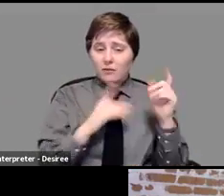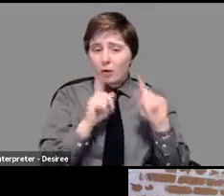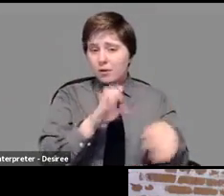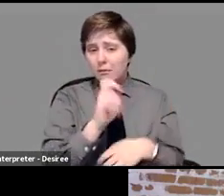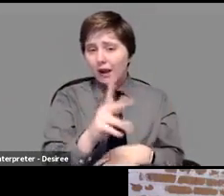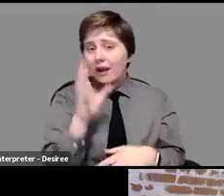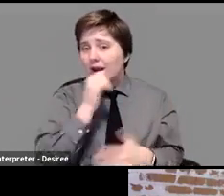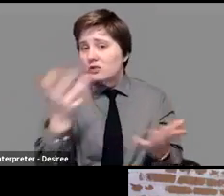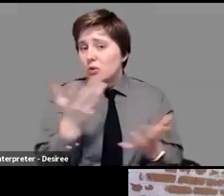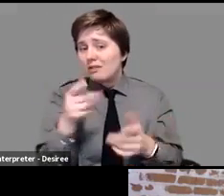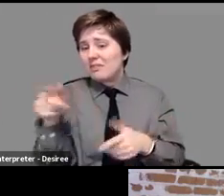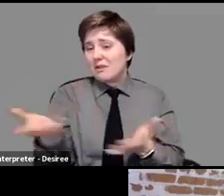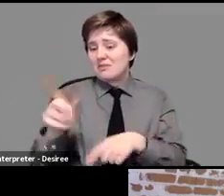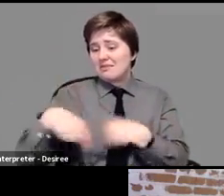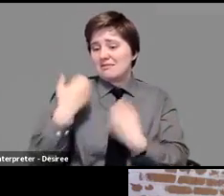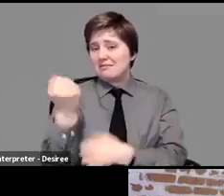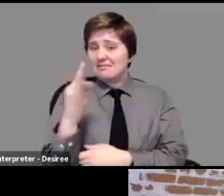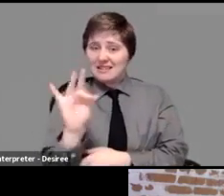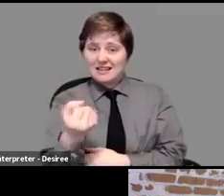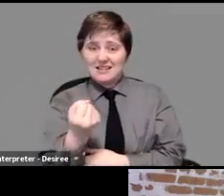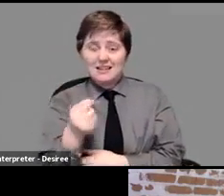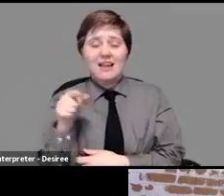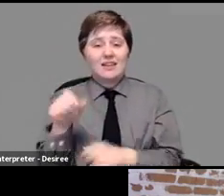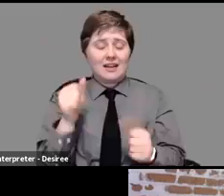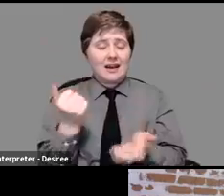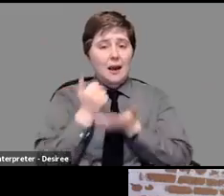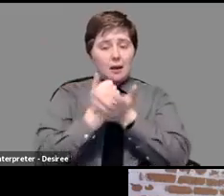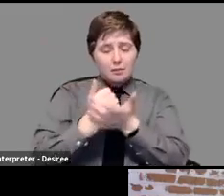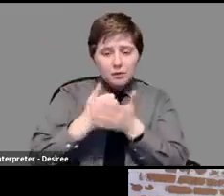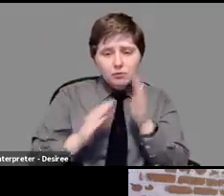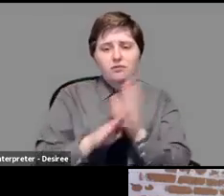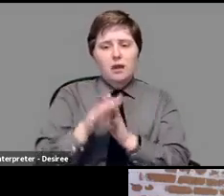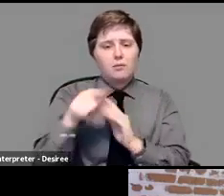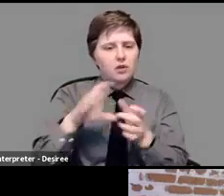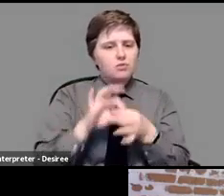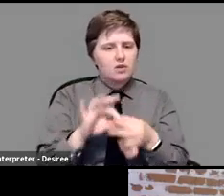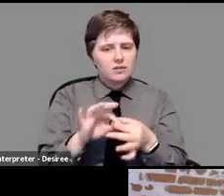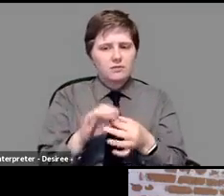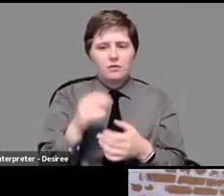been around for the 80s, and so they can help you to cultivate those relationships. To